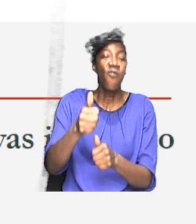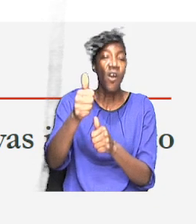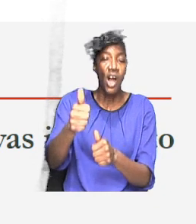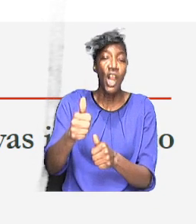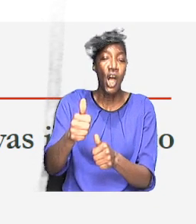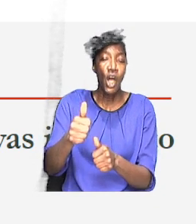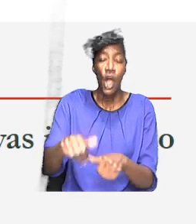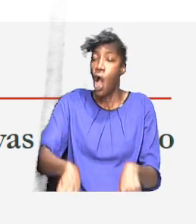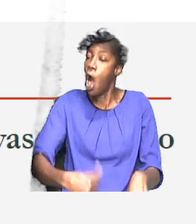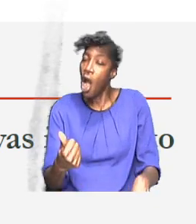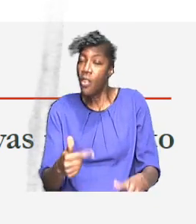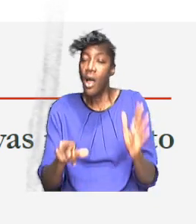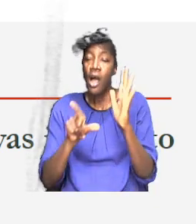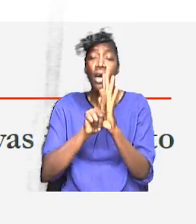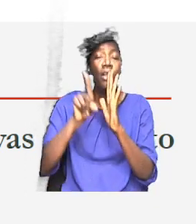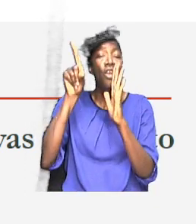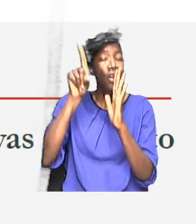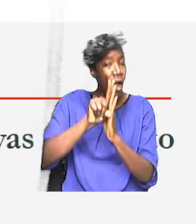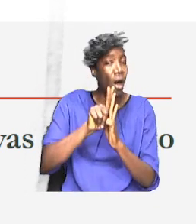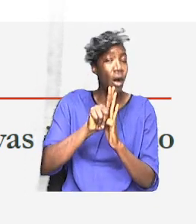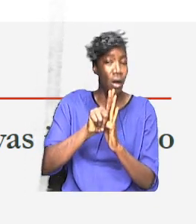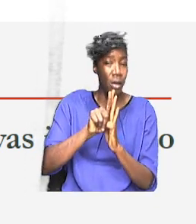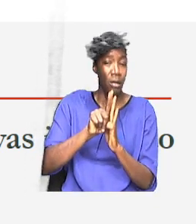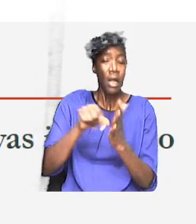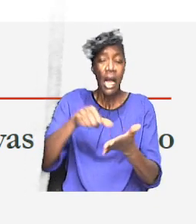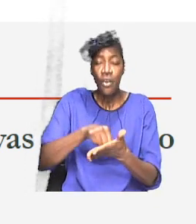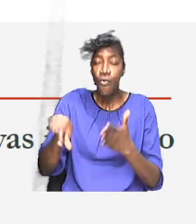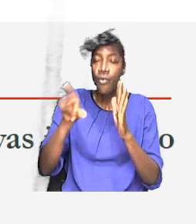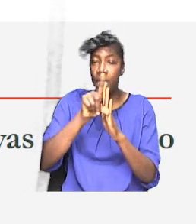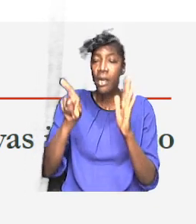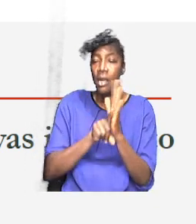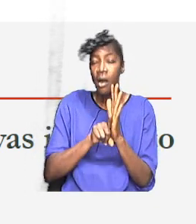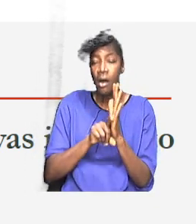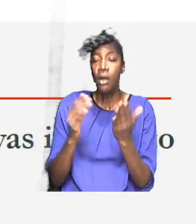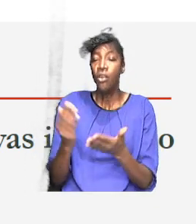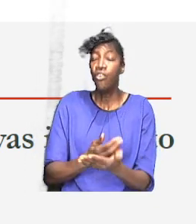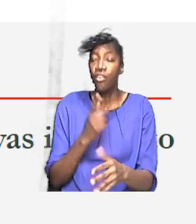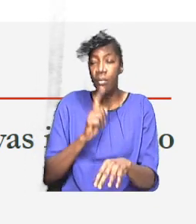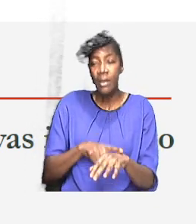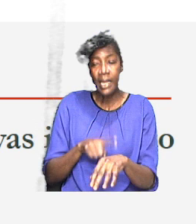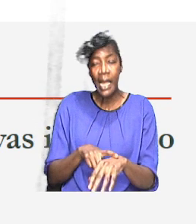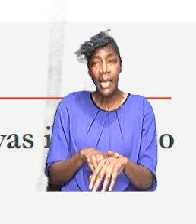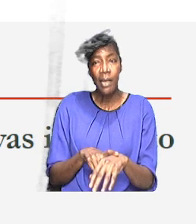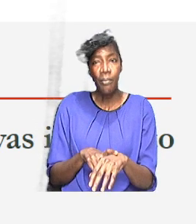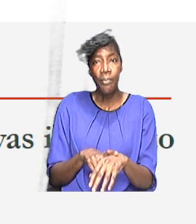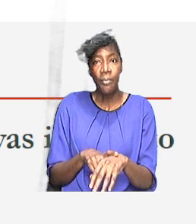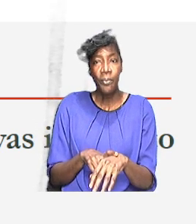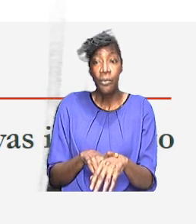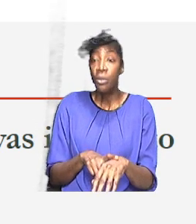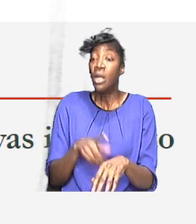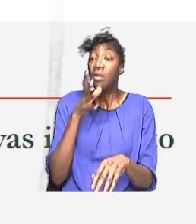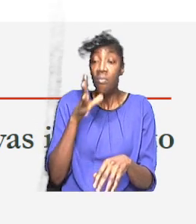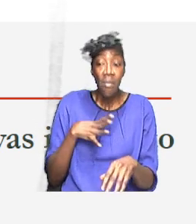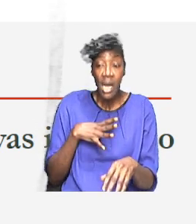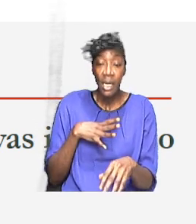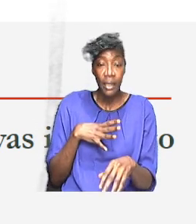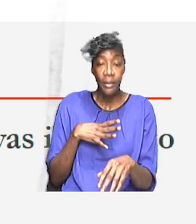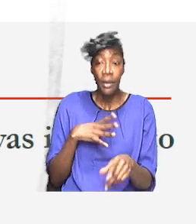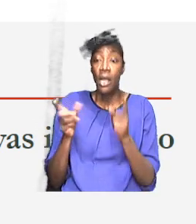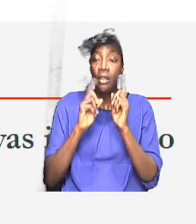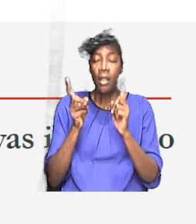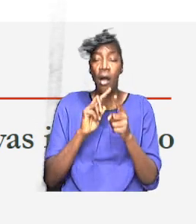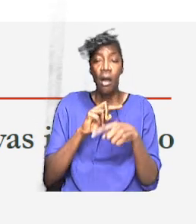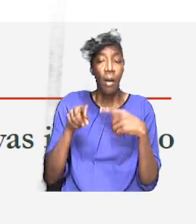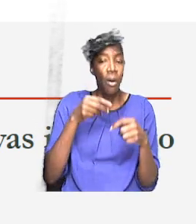the oral laws and the written laws, and in some cases they even emphasize, amen,